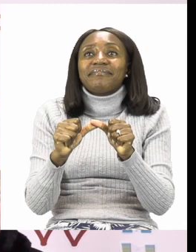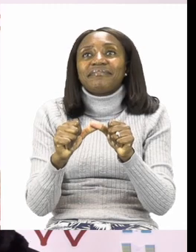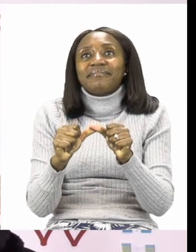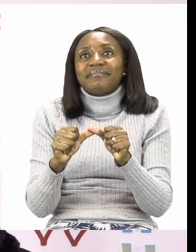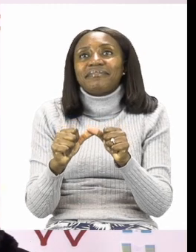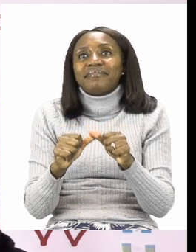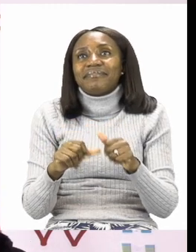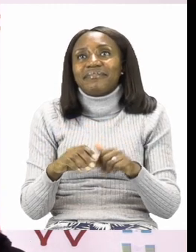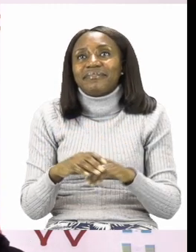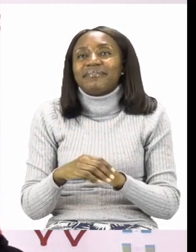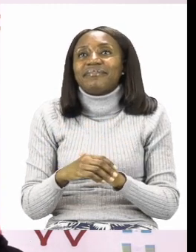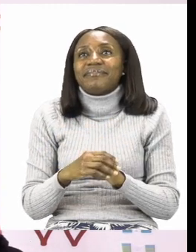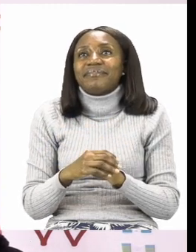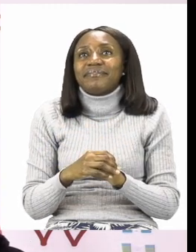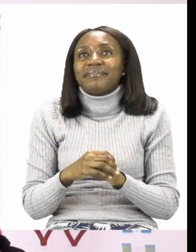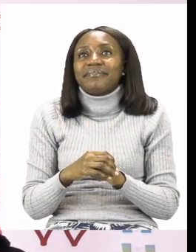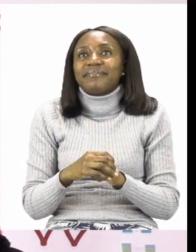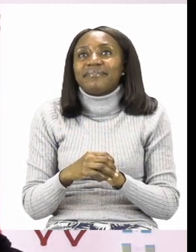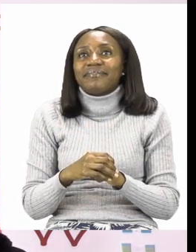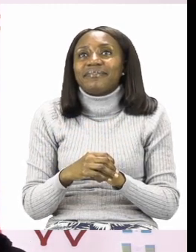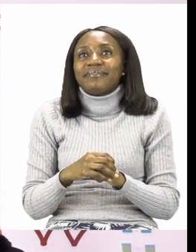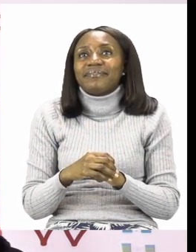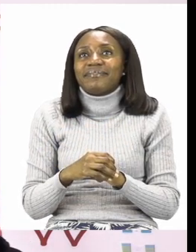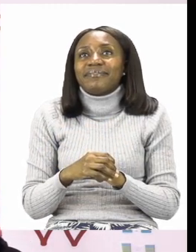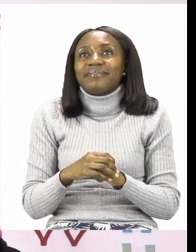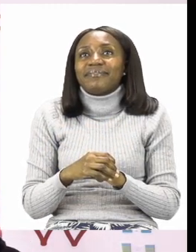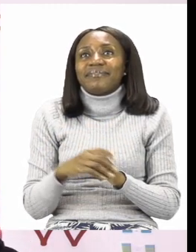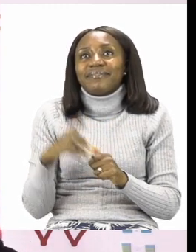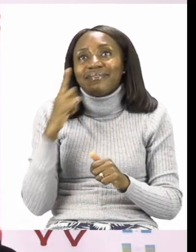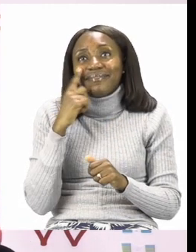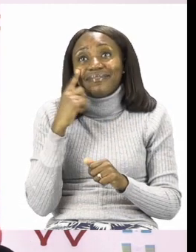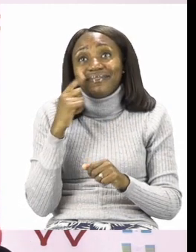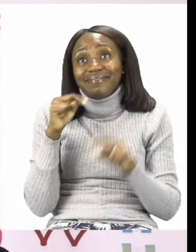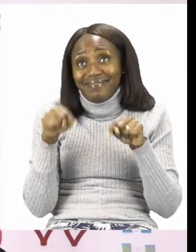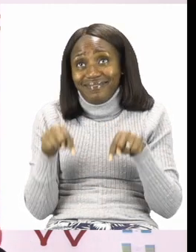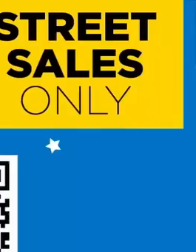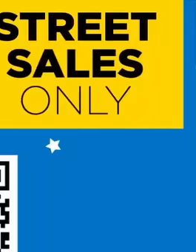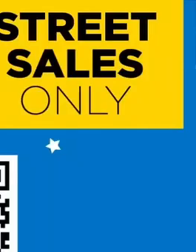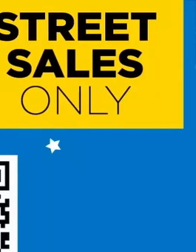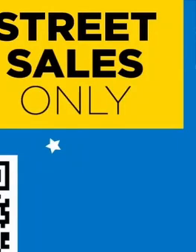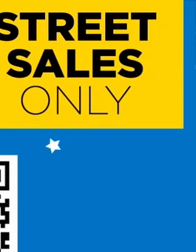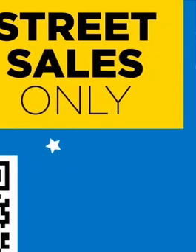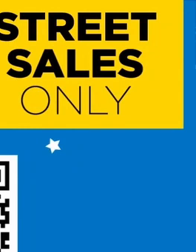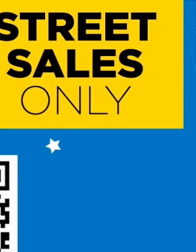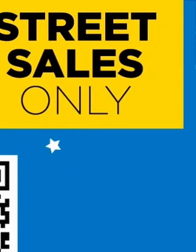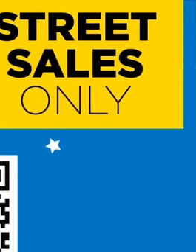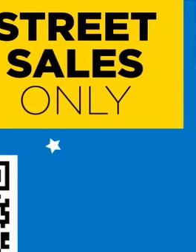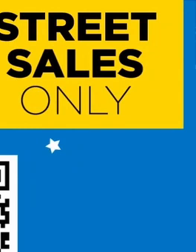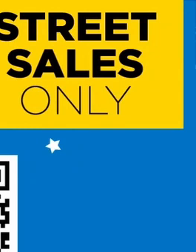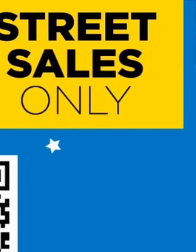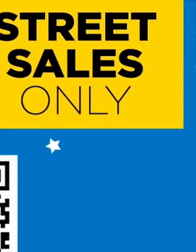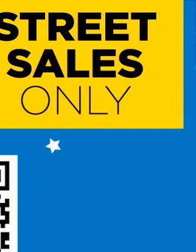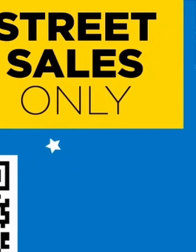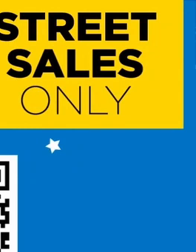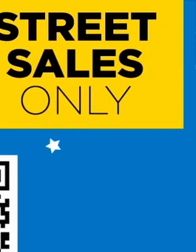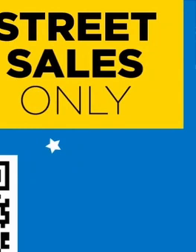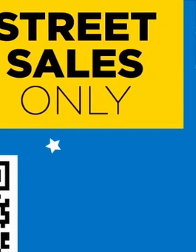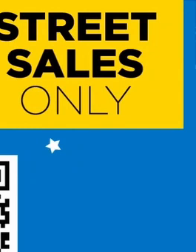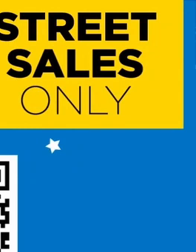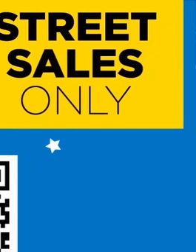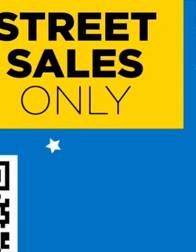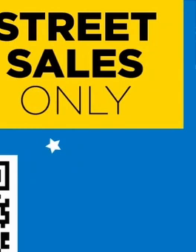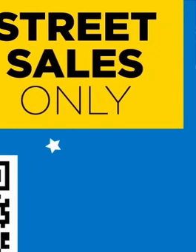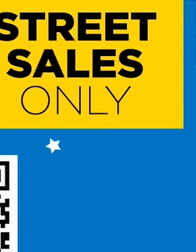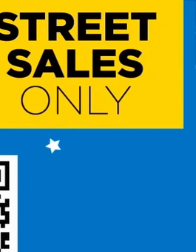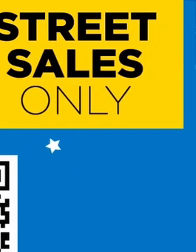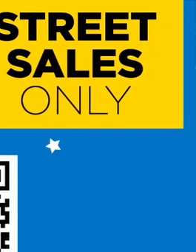all on your own. I will see you back shortly. Follow us on MyZone Facebook Active Kids to